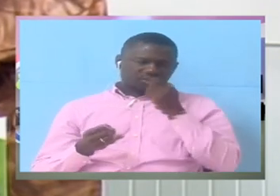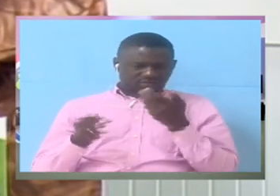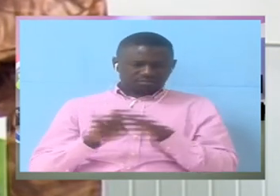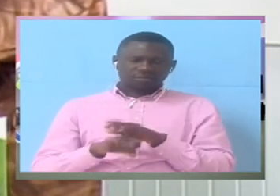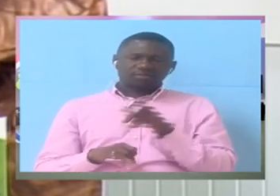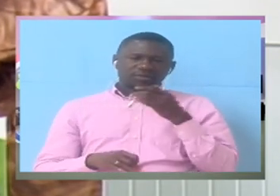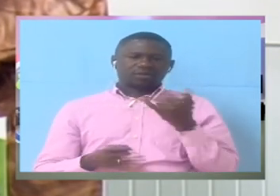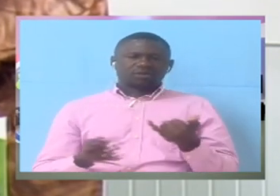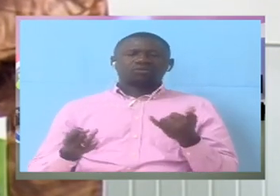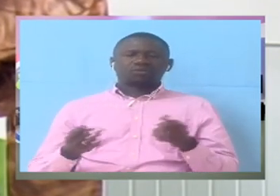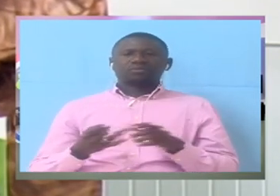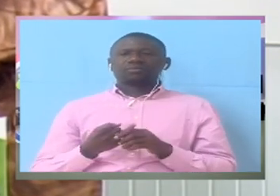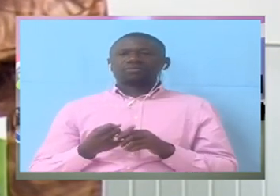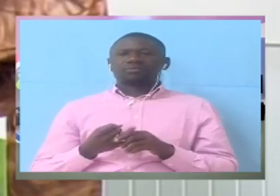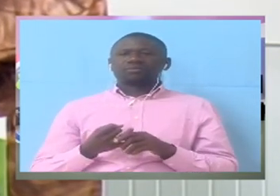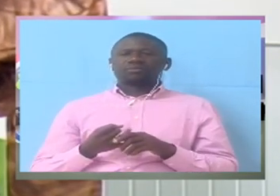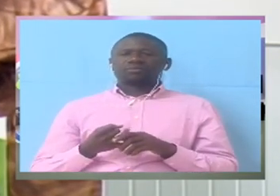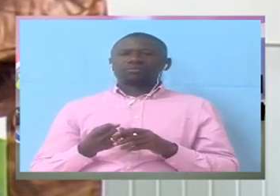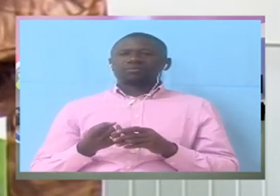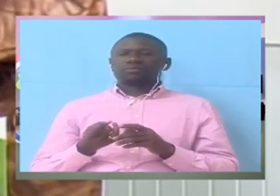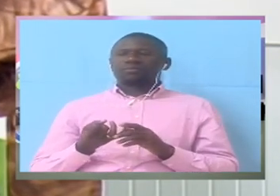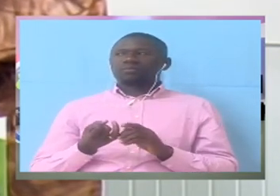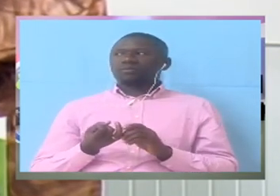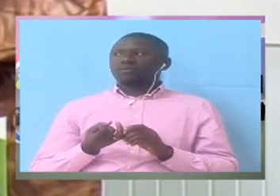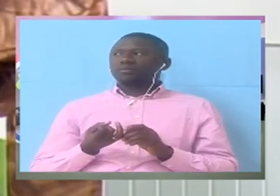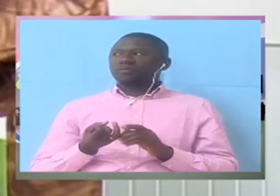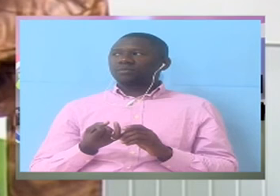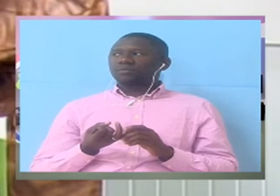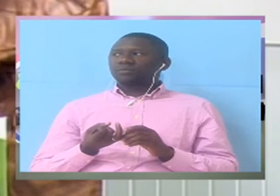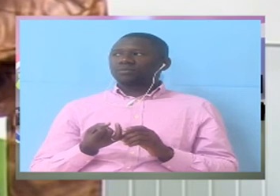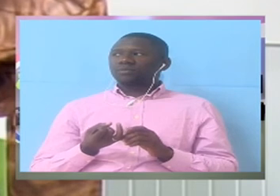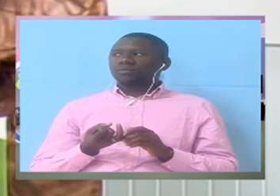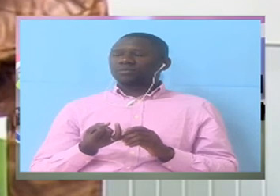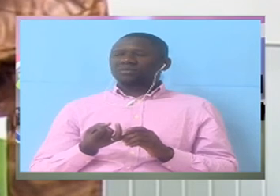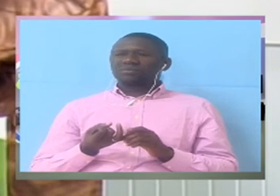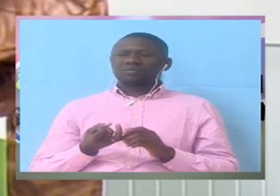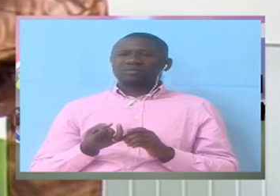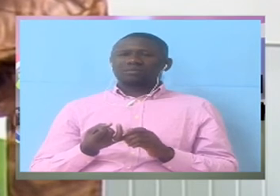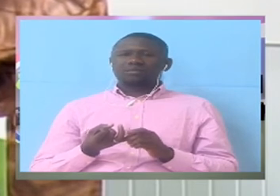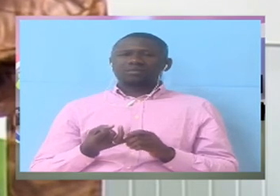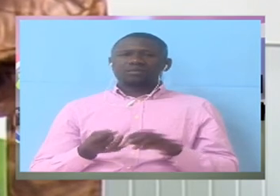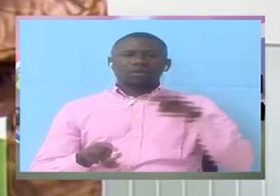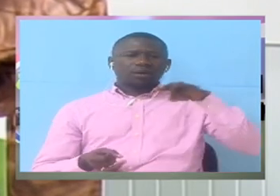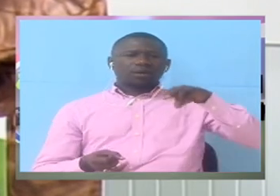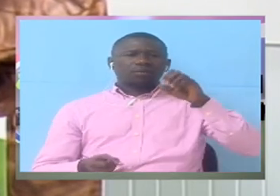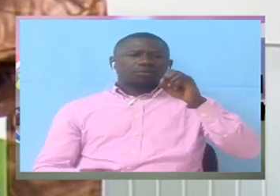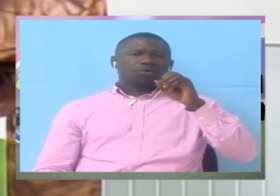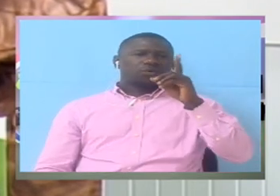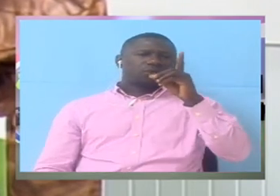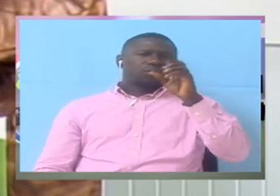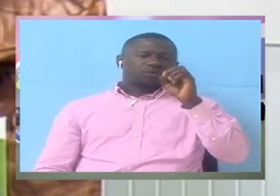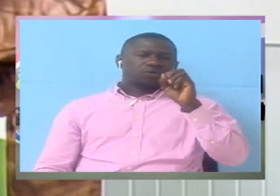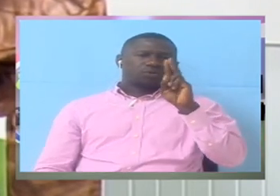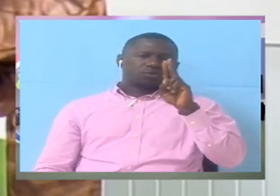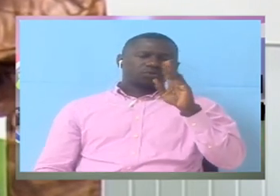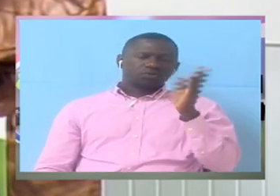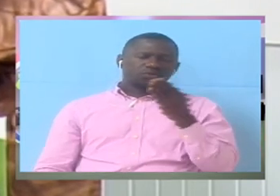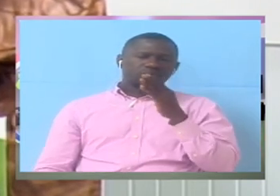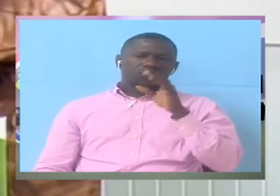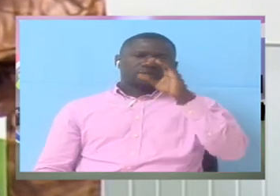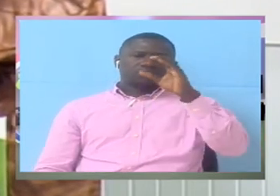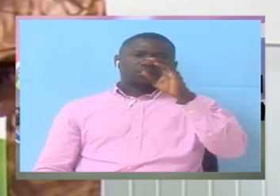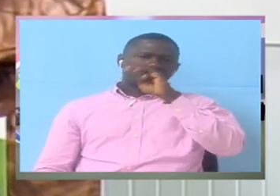Domingo. Mursisse from Nyomi. What she say? Mursisse. Mursisse from Nyomi. Tule